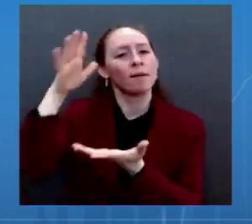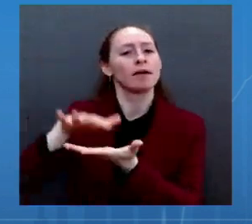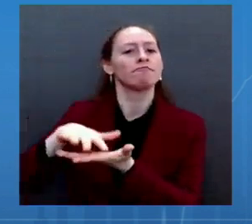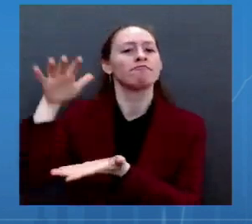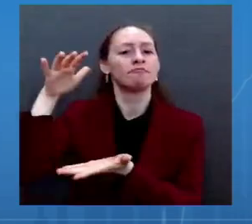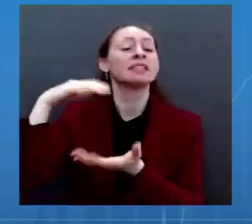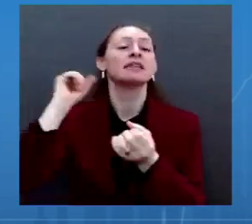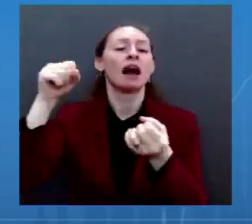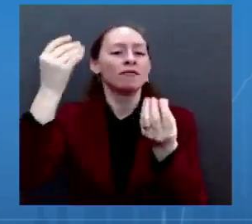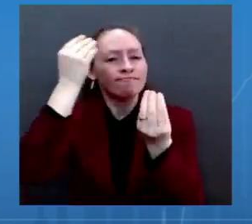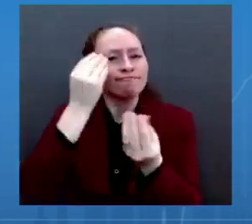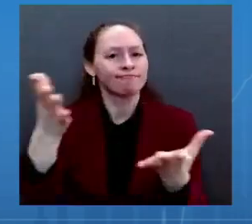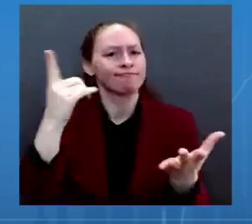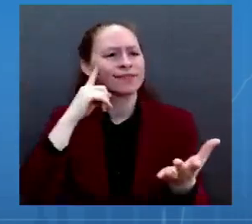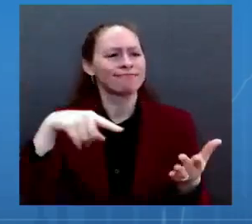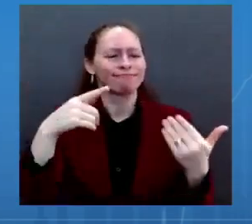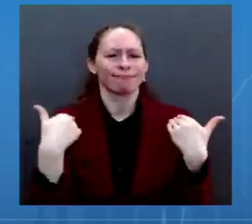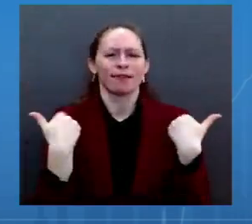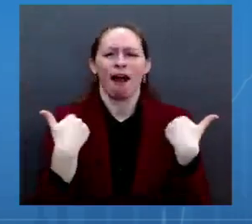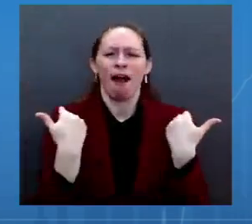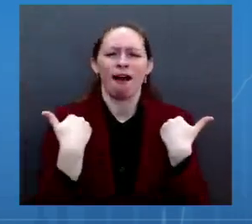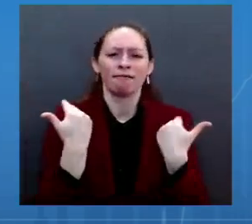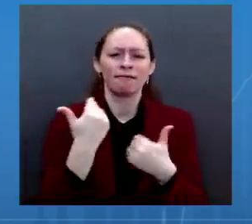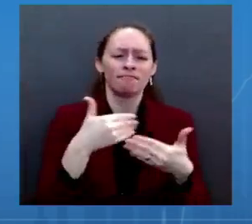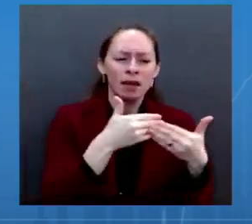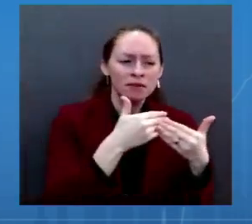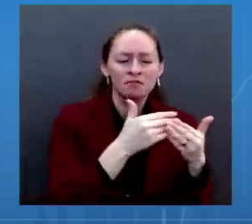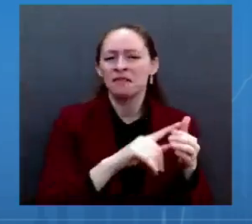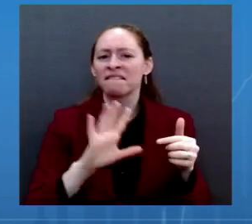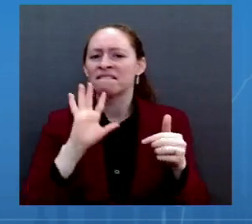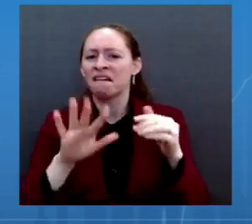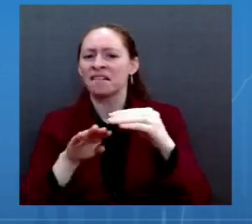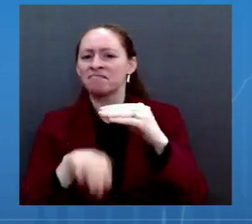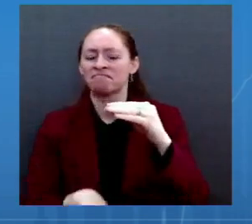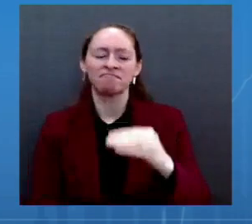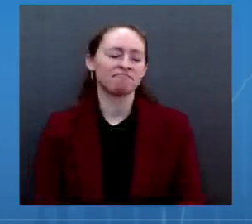Well, thank you, doctors. And with that, let's open it up for some questions. Kevin?